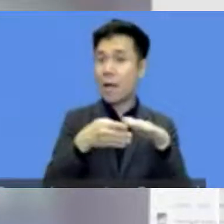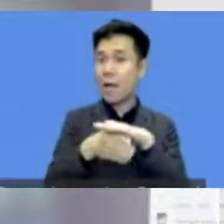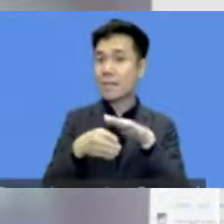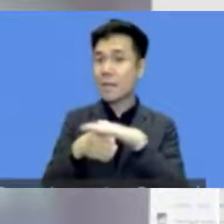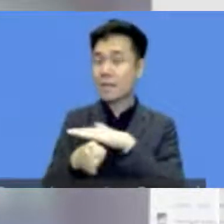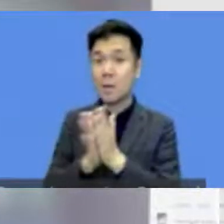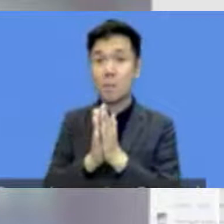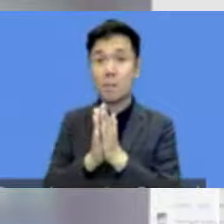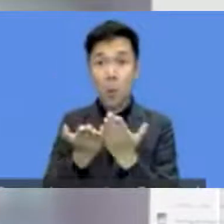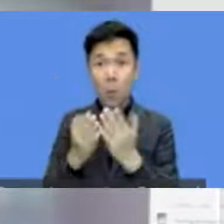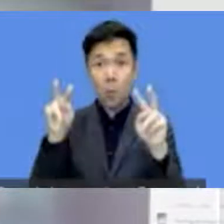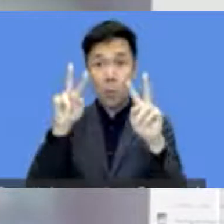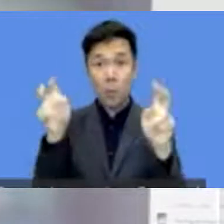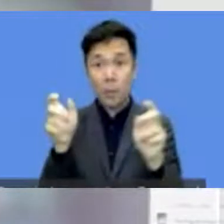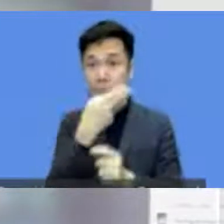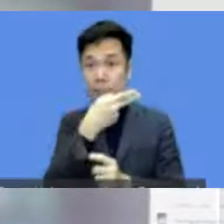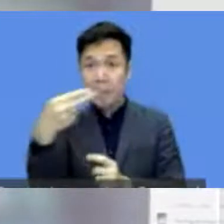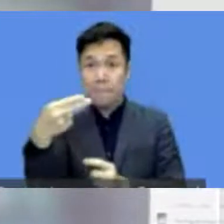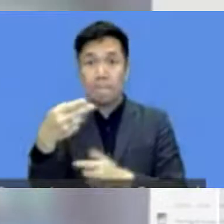you, sir.